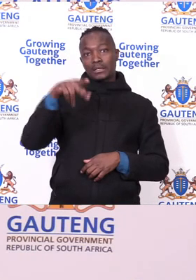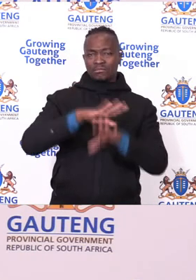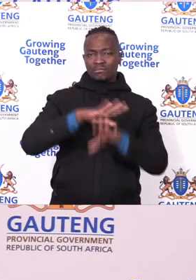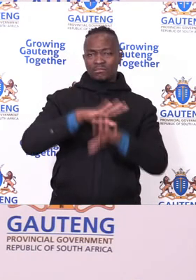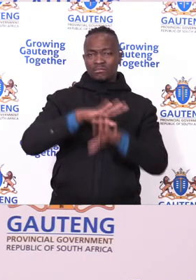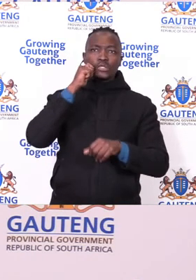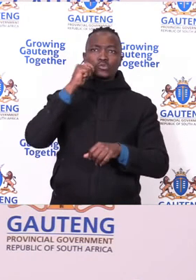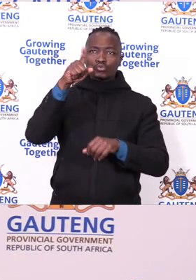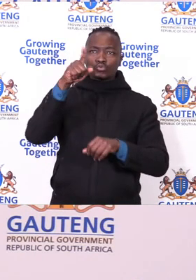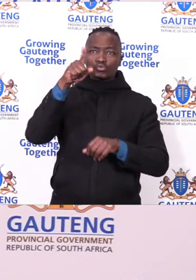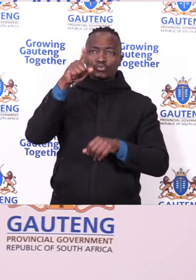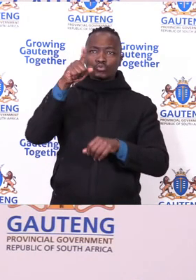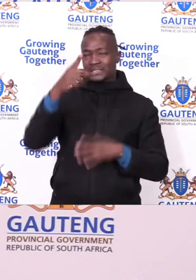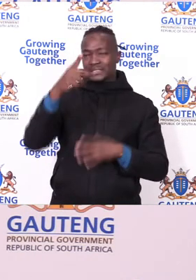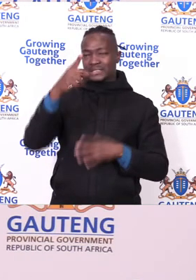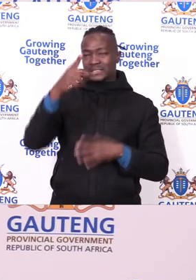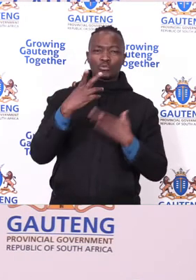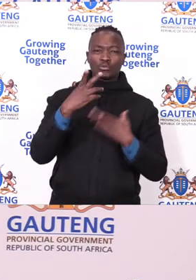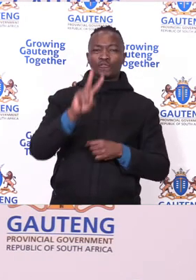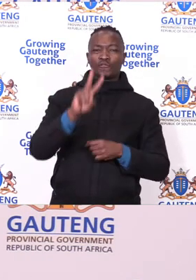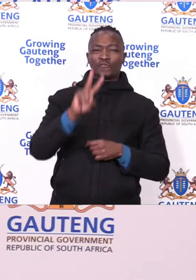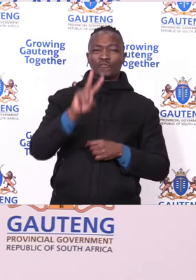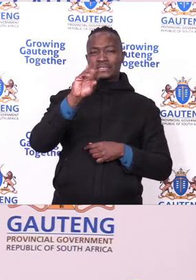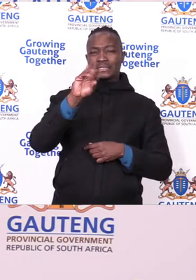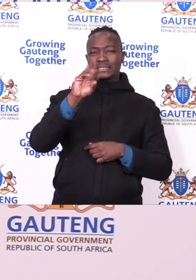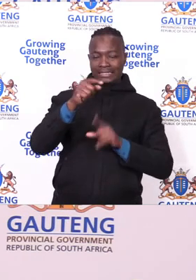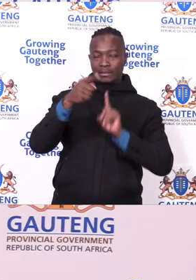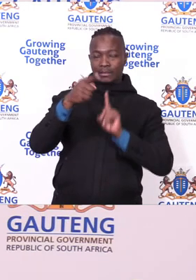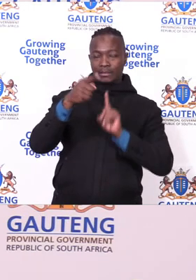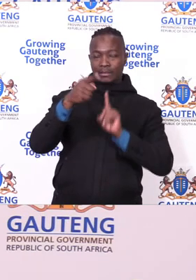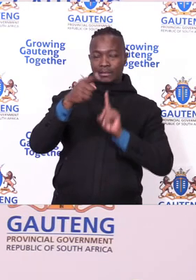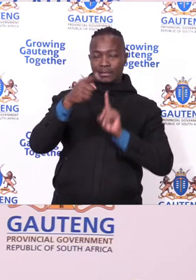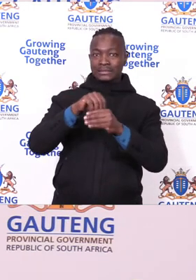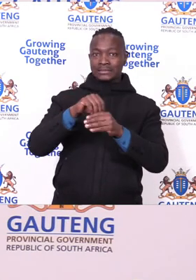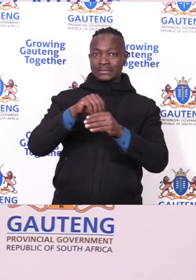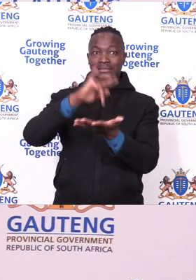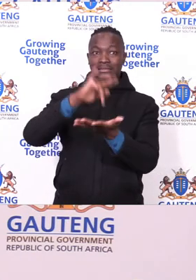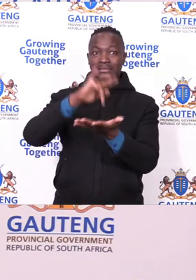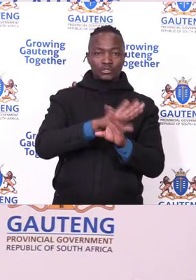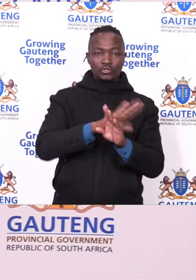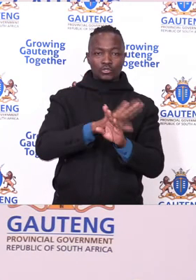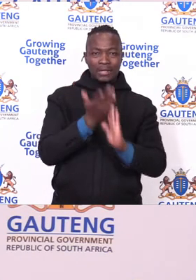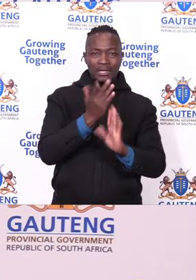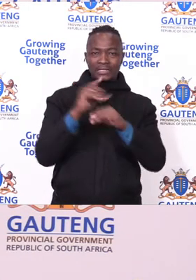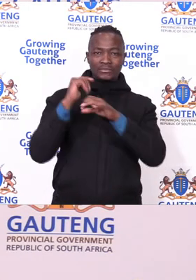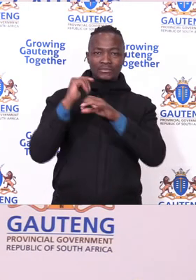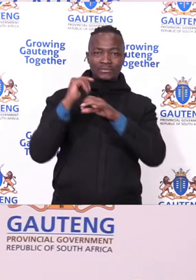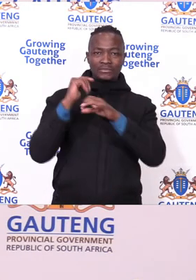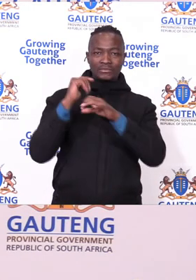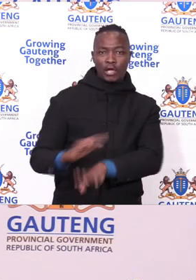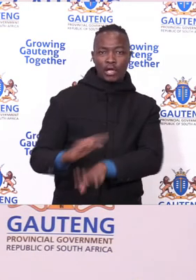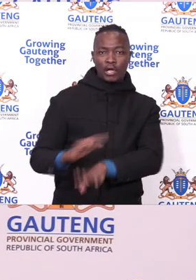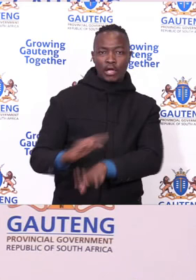supposed to have 20 COVID-19 testing centers to alleviate the testing burden from the health facilities by